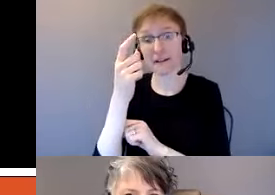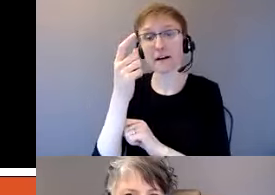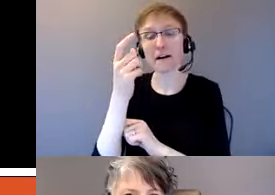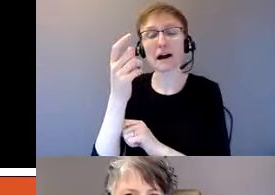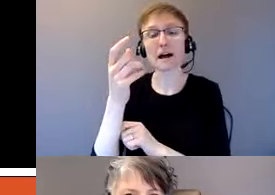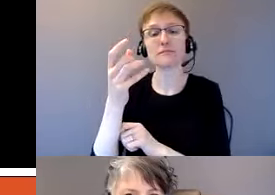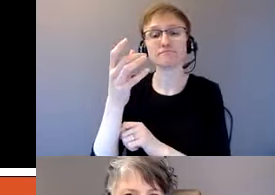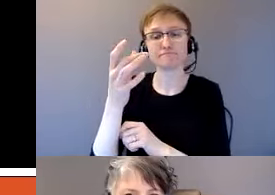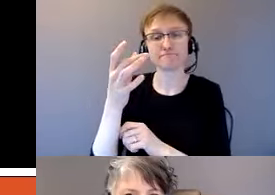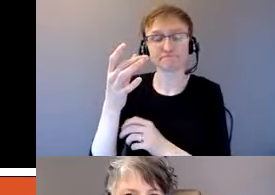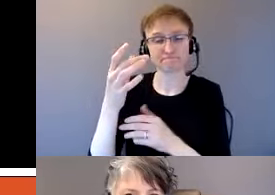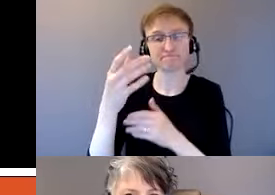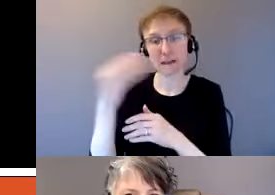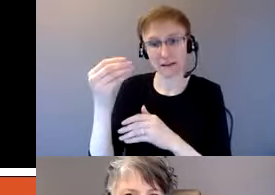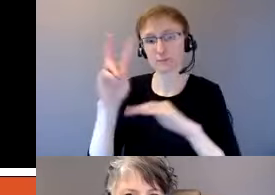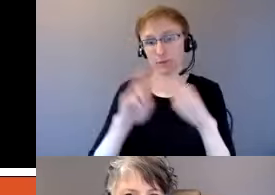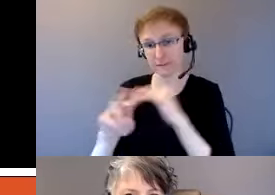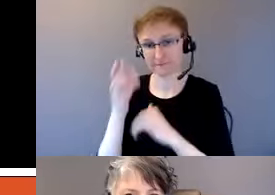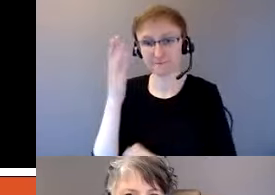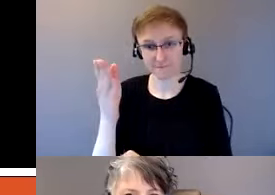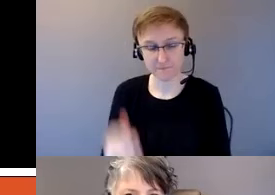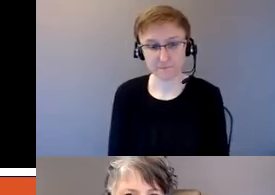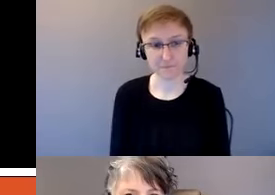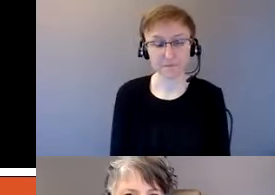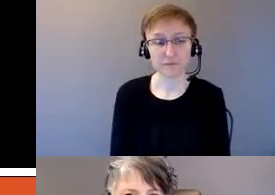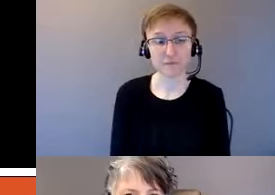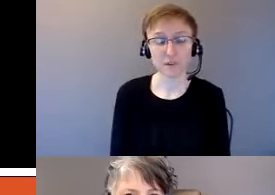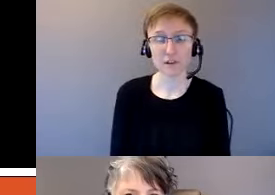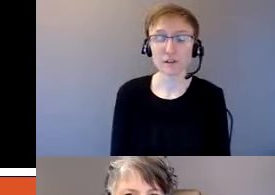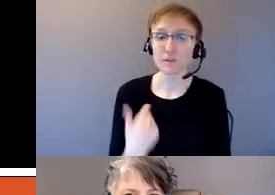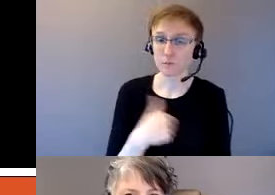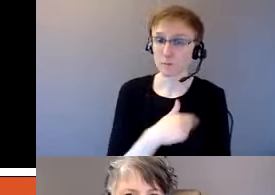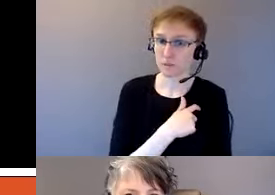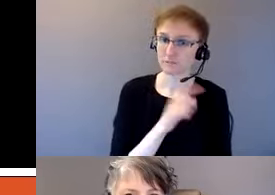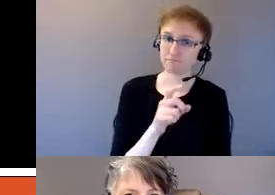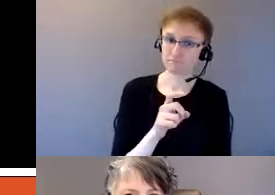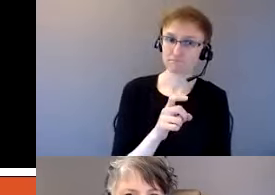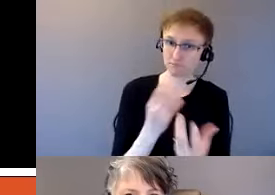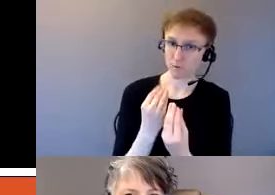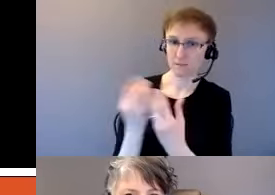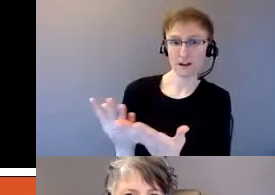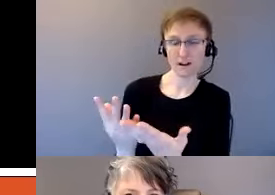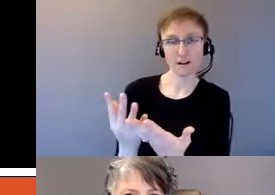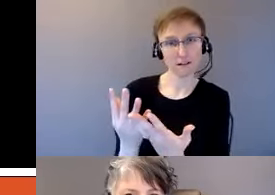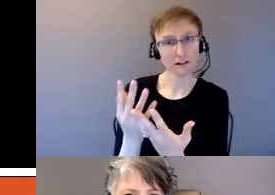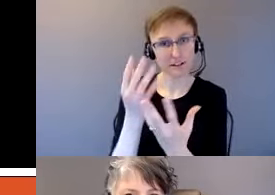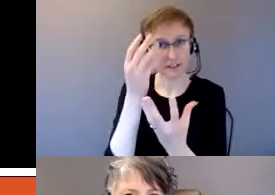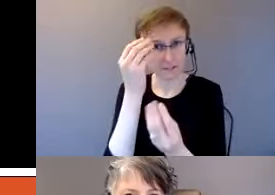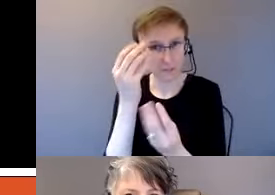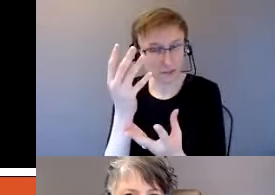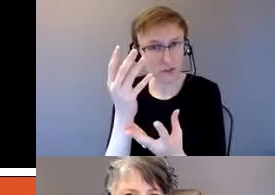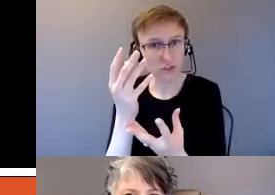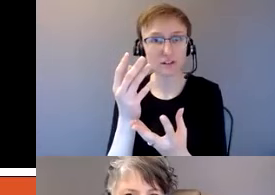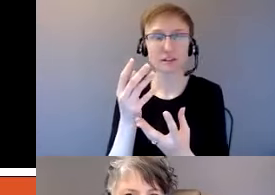sure that we are doing our due diligence to provide patients with information that they can reasonably expect